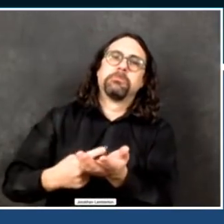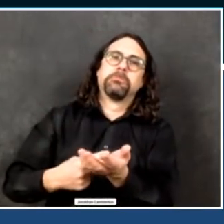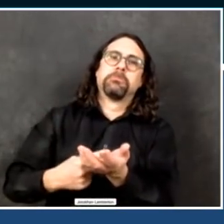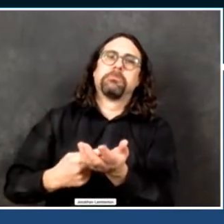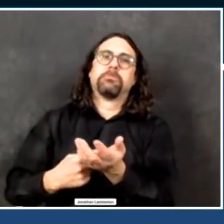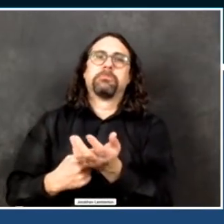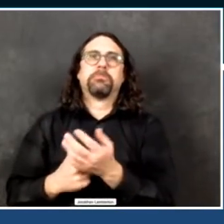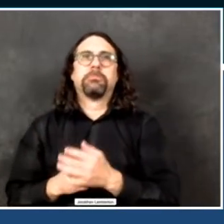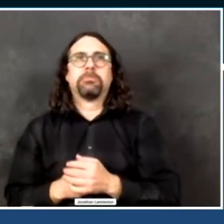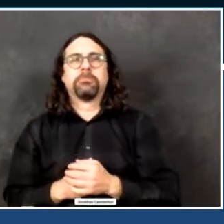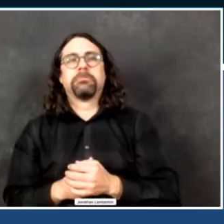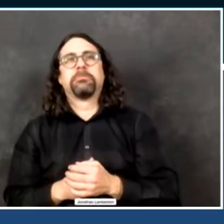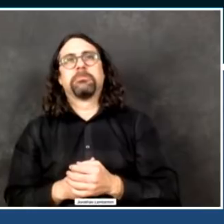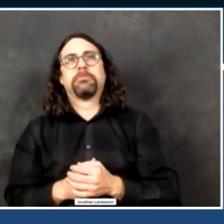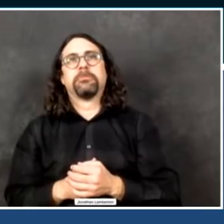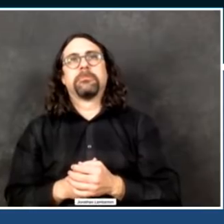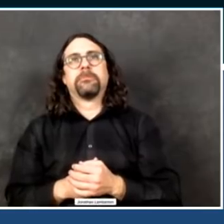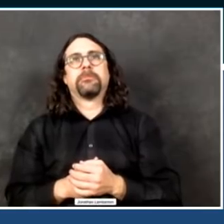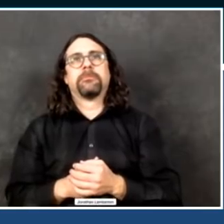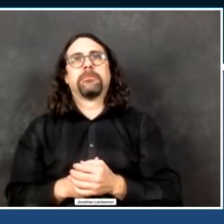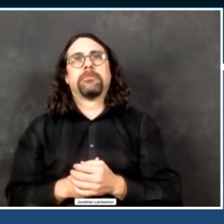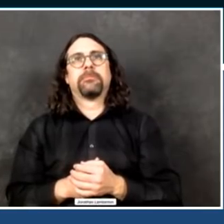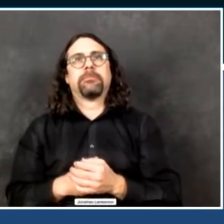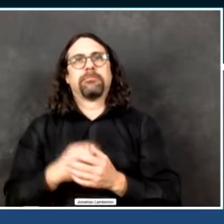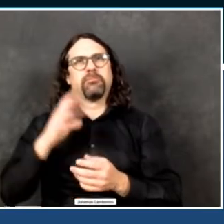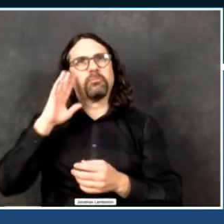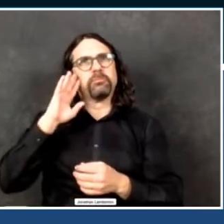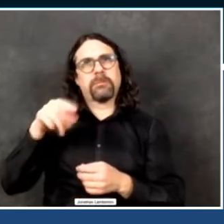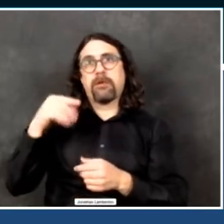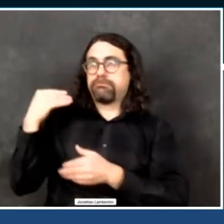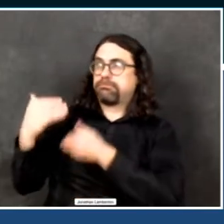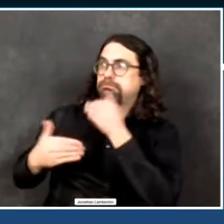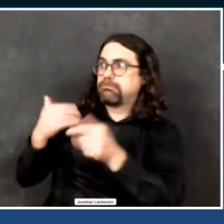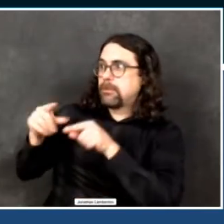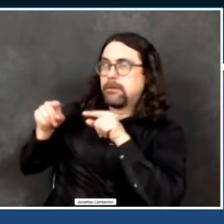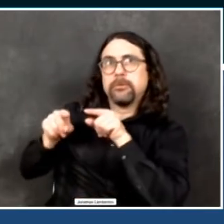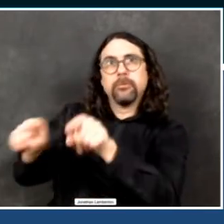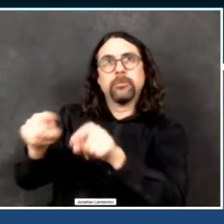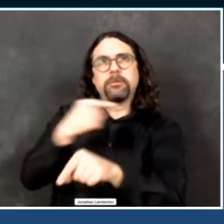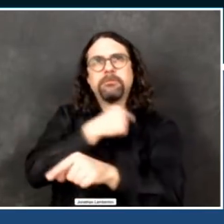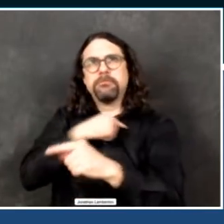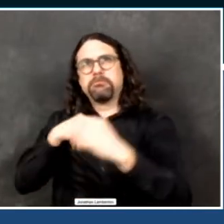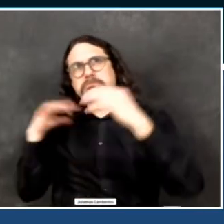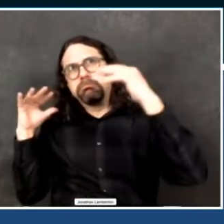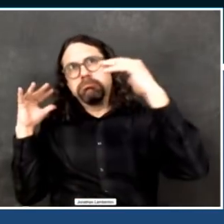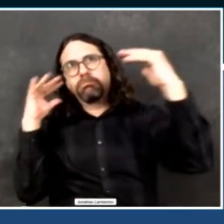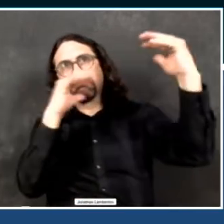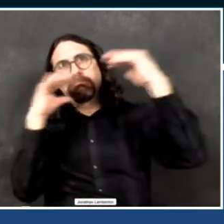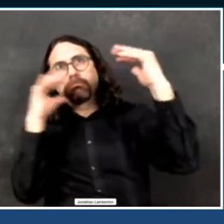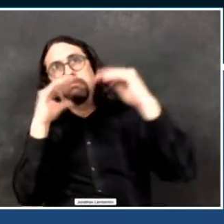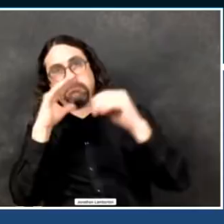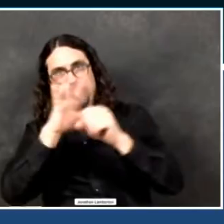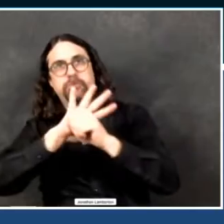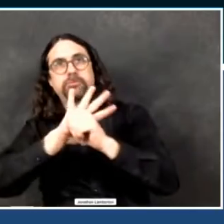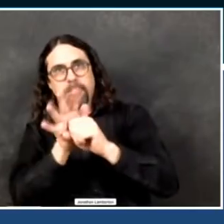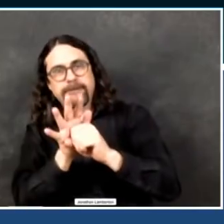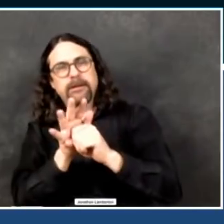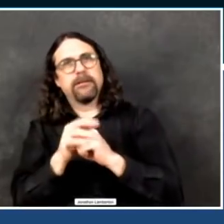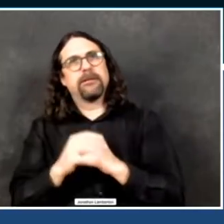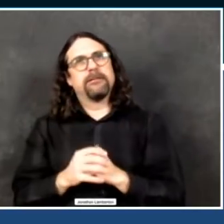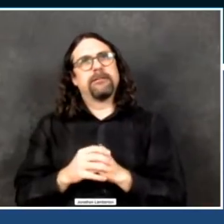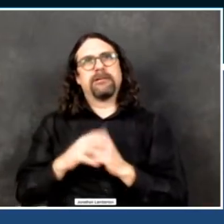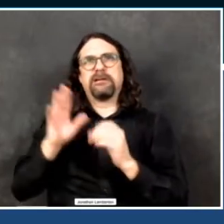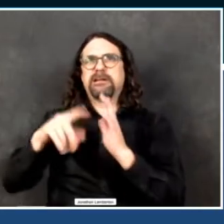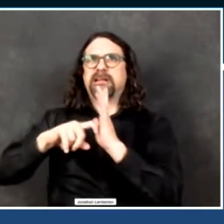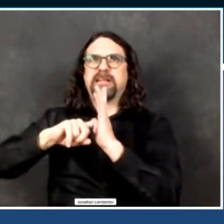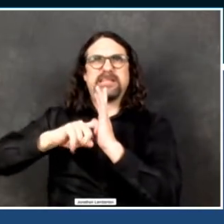of healthcare and protecting lives and saving lives. COVID-19 has also robbed a lot of people their livelihood. Hundreds of thousands